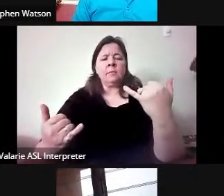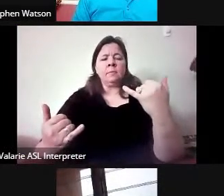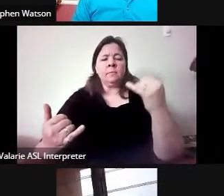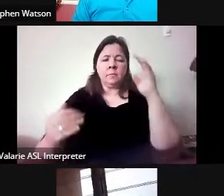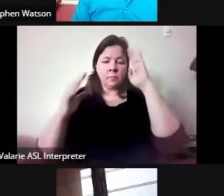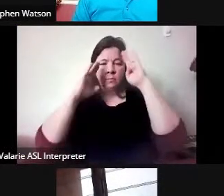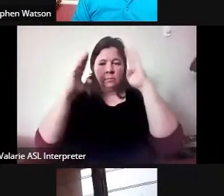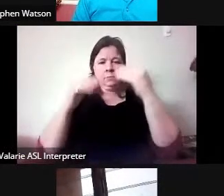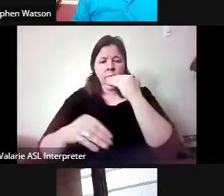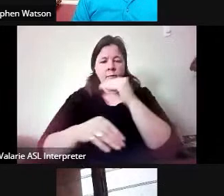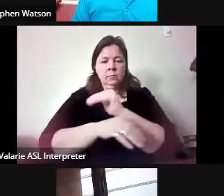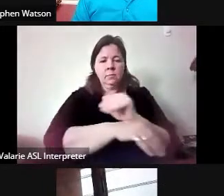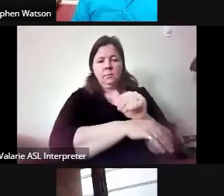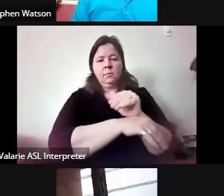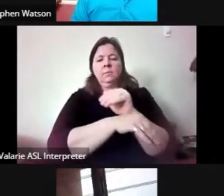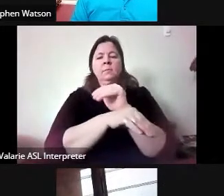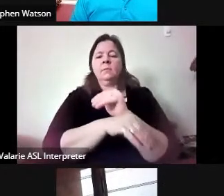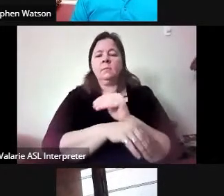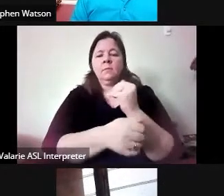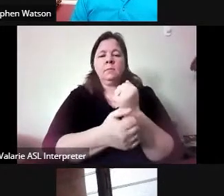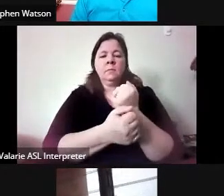Hello, good evening.